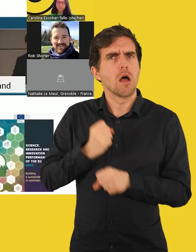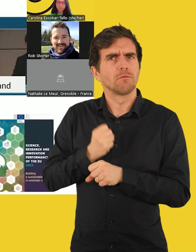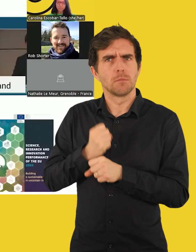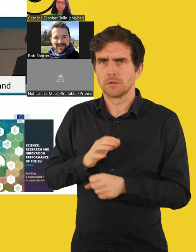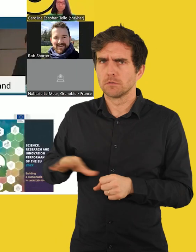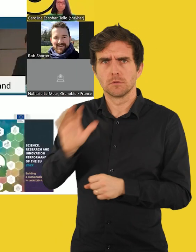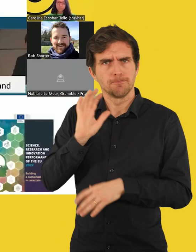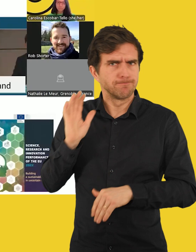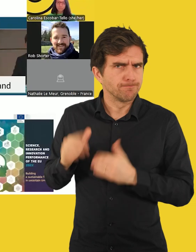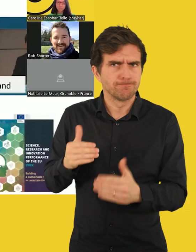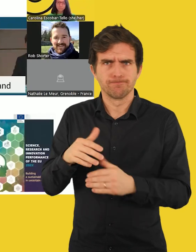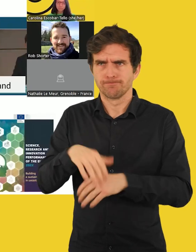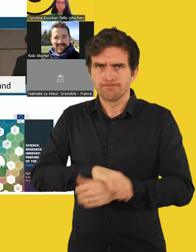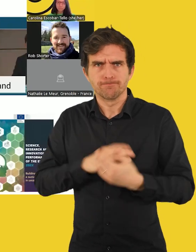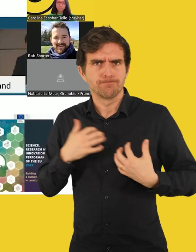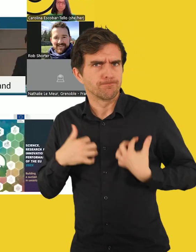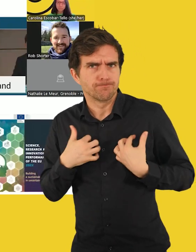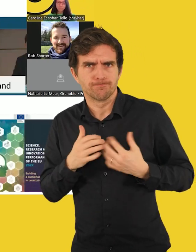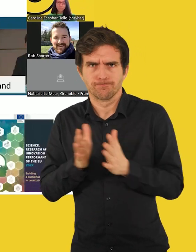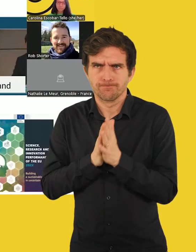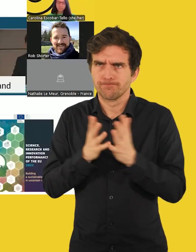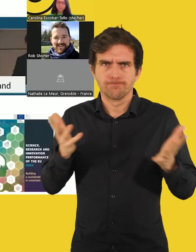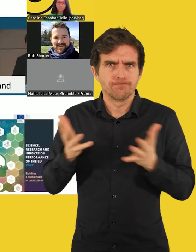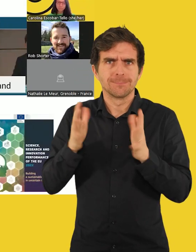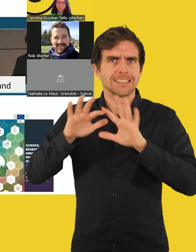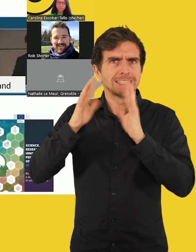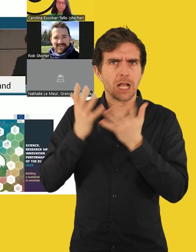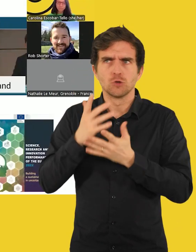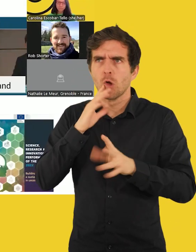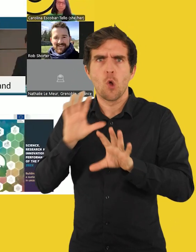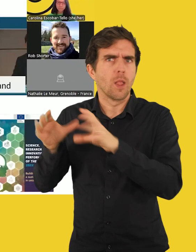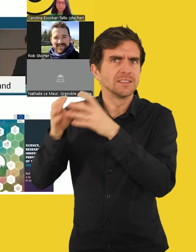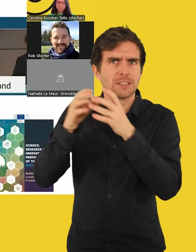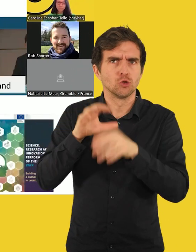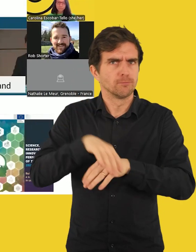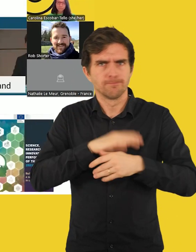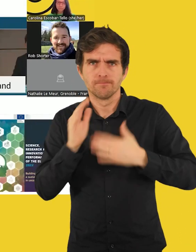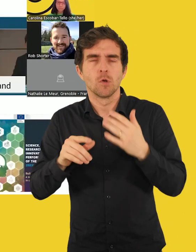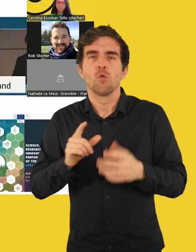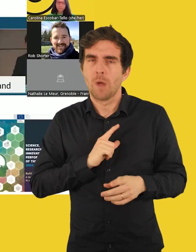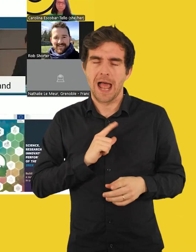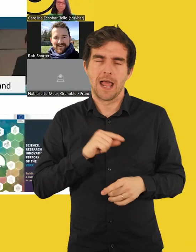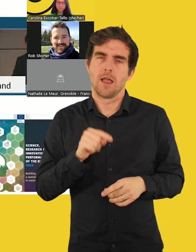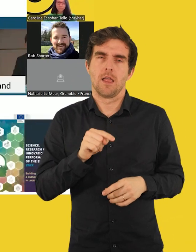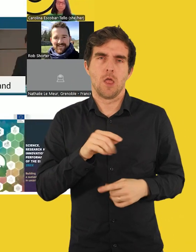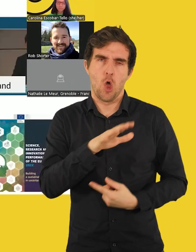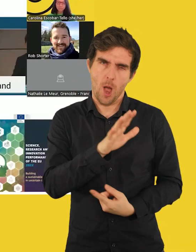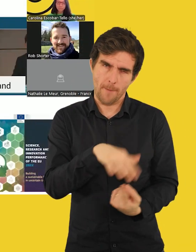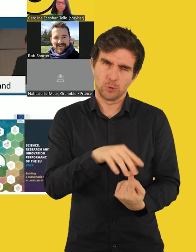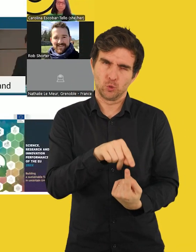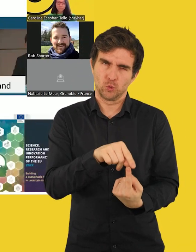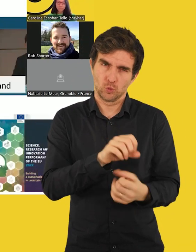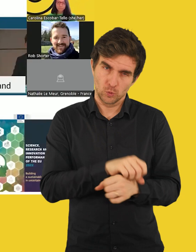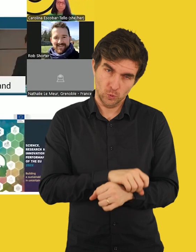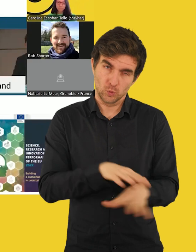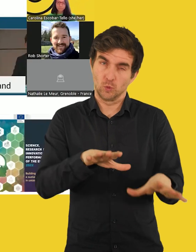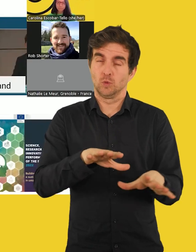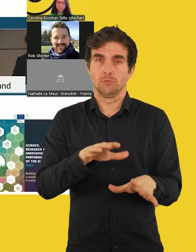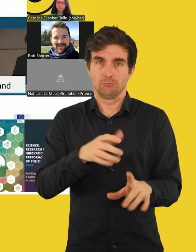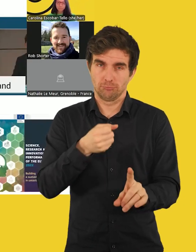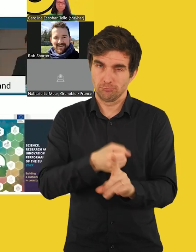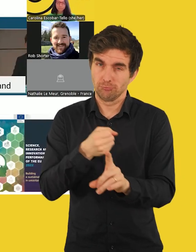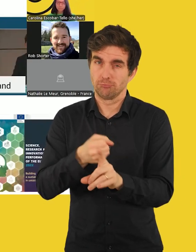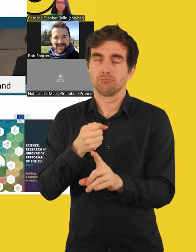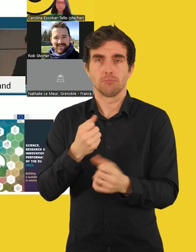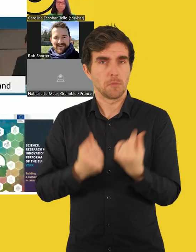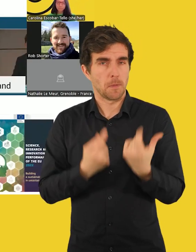believe that the reason governments have started getting interested and international organizations is because of the grassroots mobilizing and the organizing.